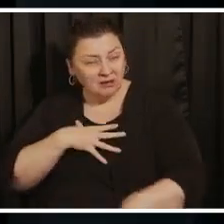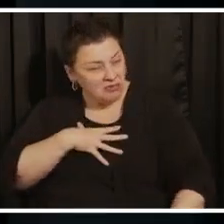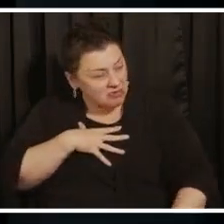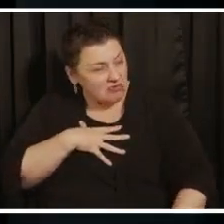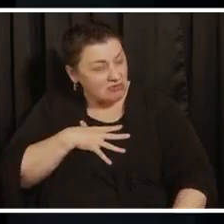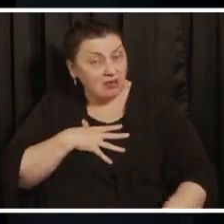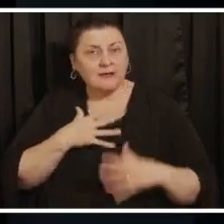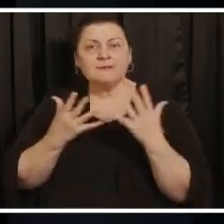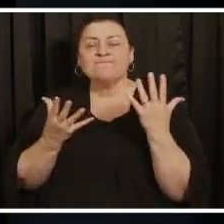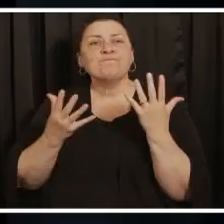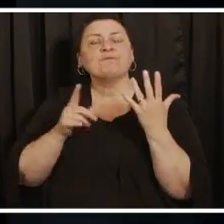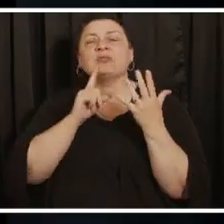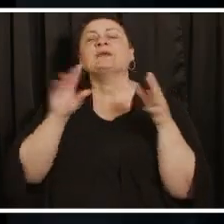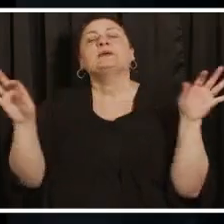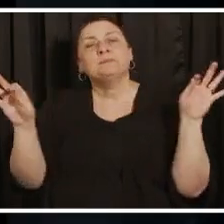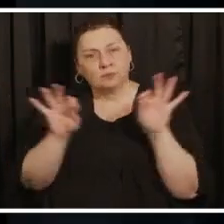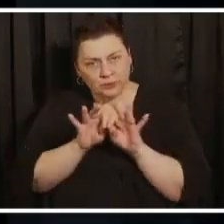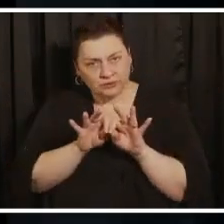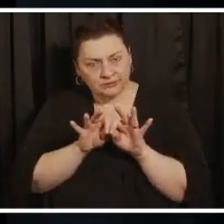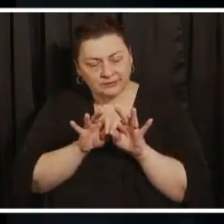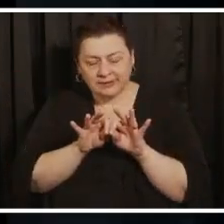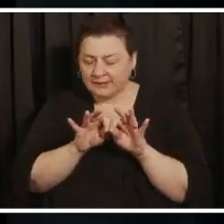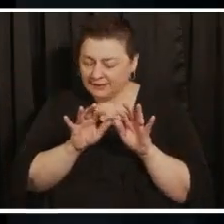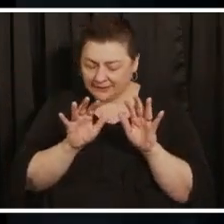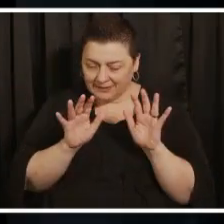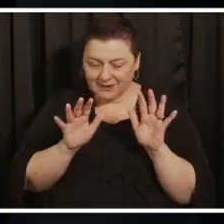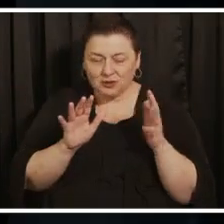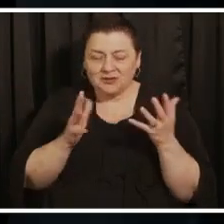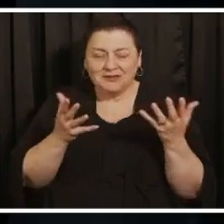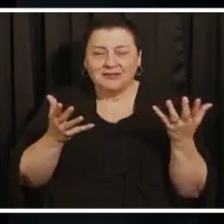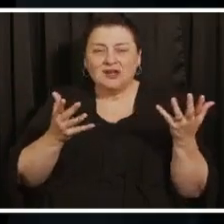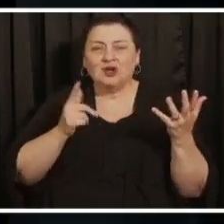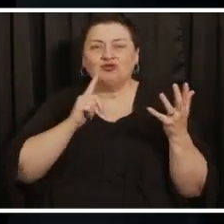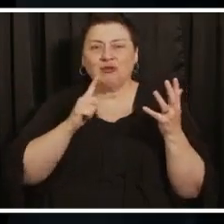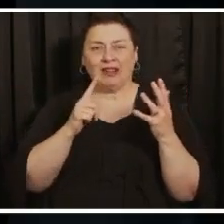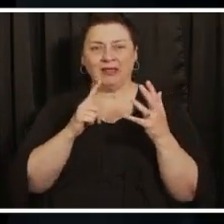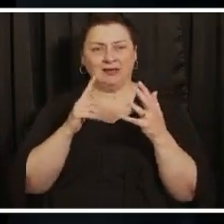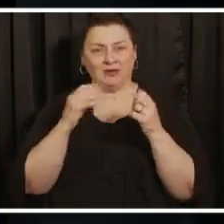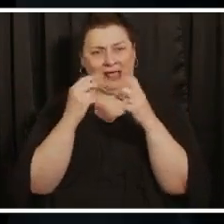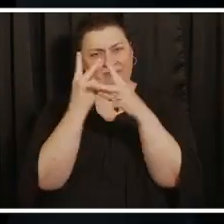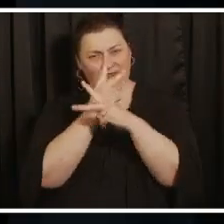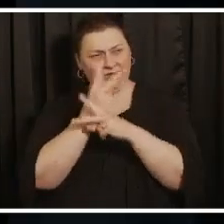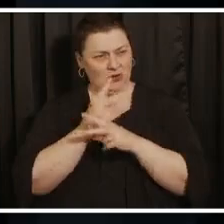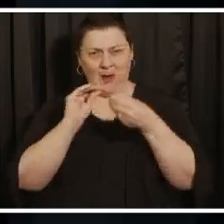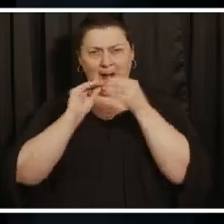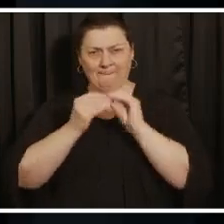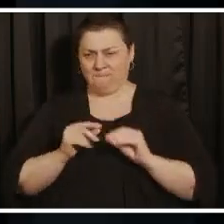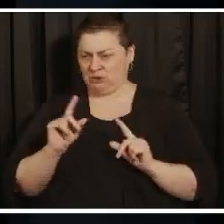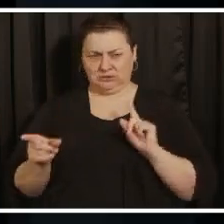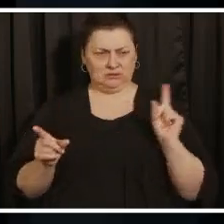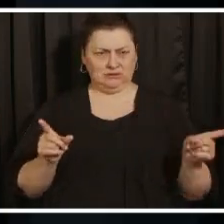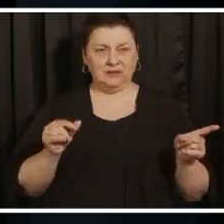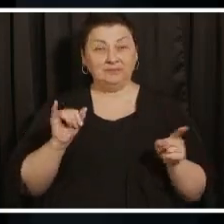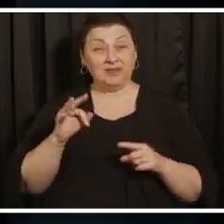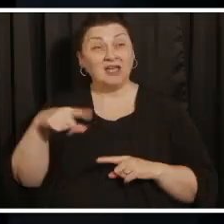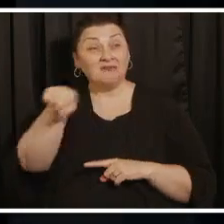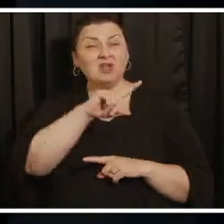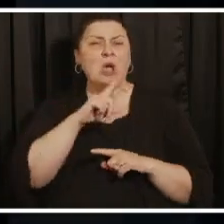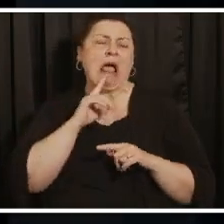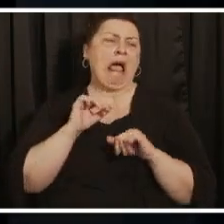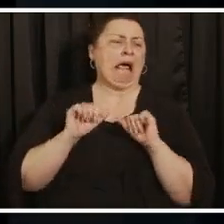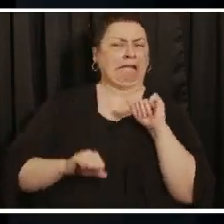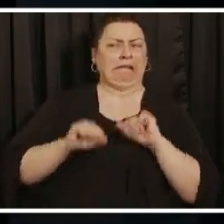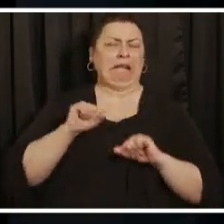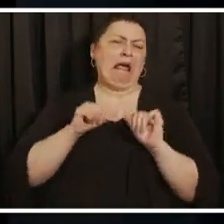is a clear, simple calculation. I really encourage those who are in that camp to do the research. Look